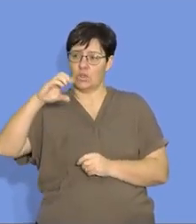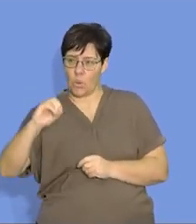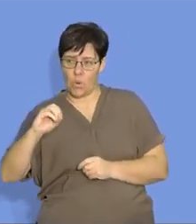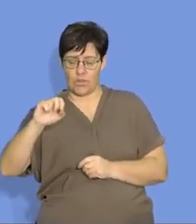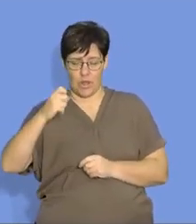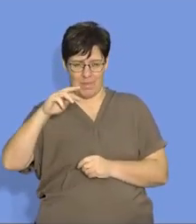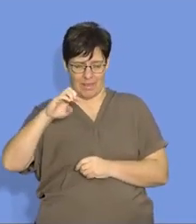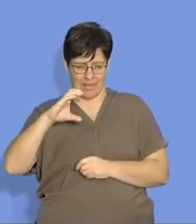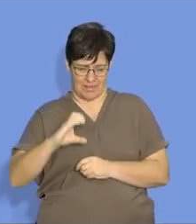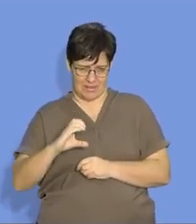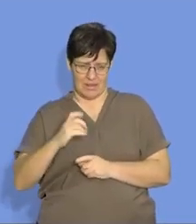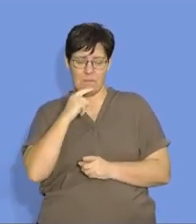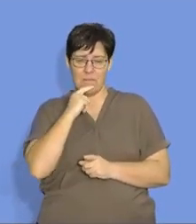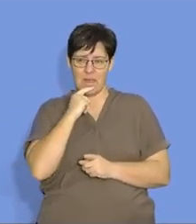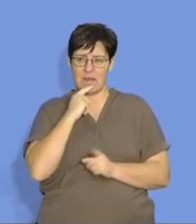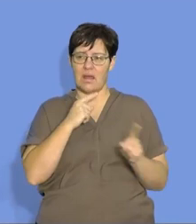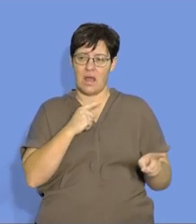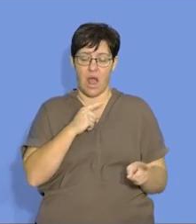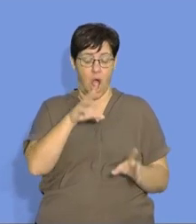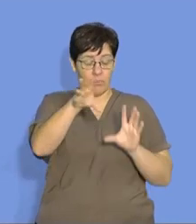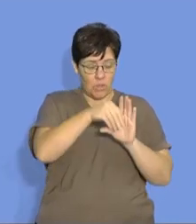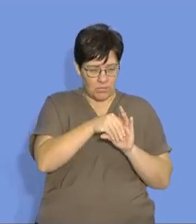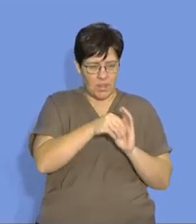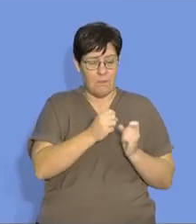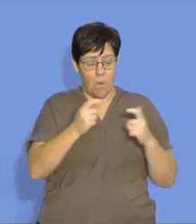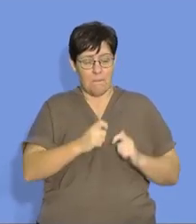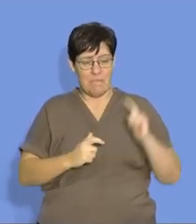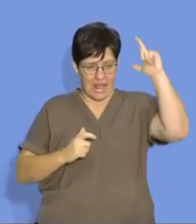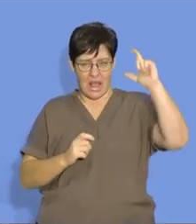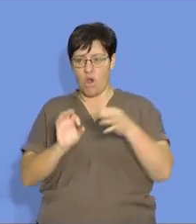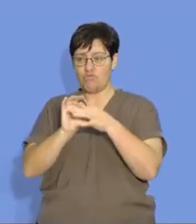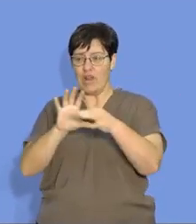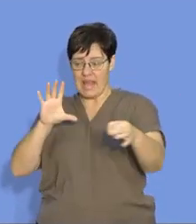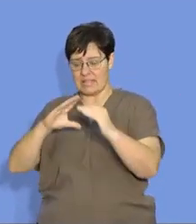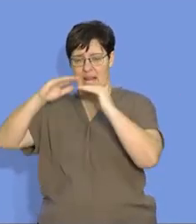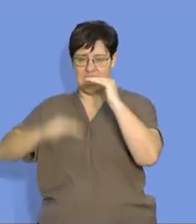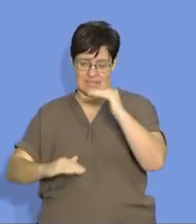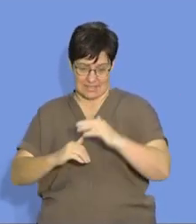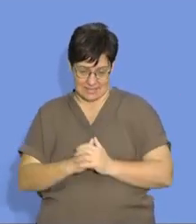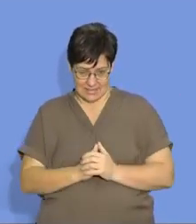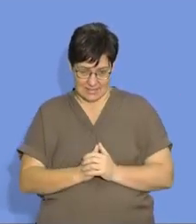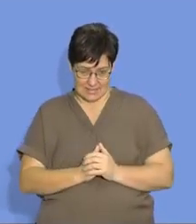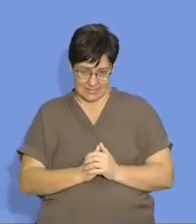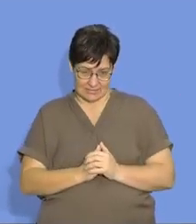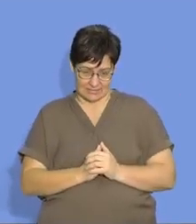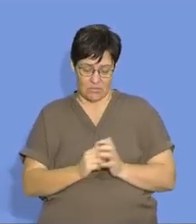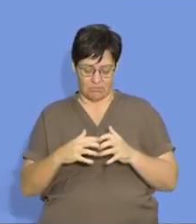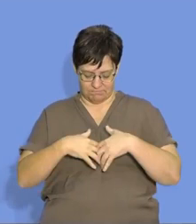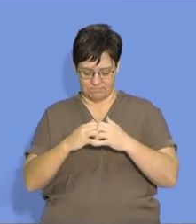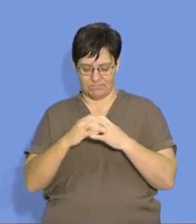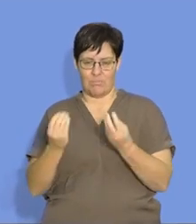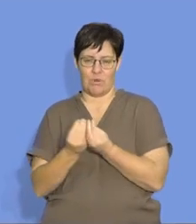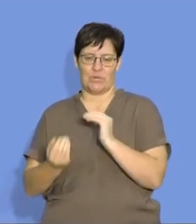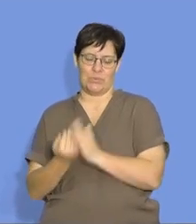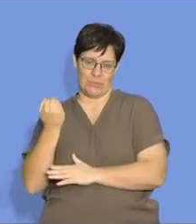reaction is then bigger than the energy that gets released during this reaction when the products are